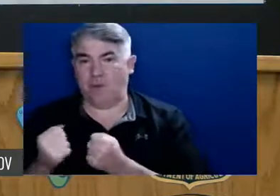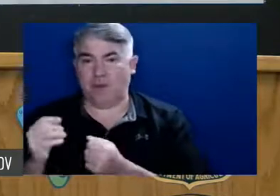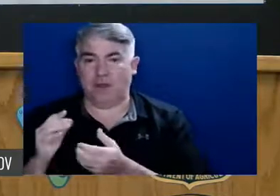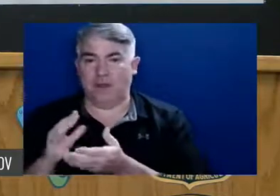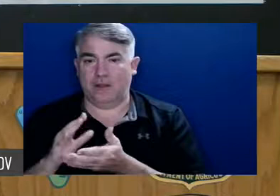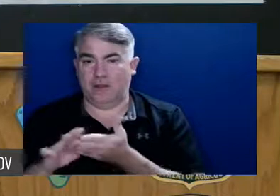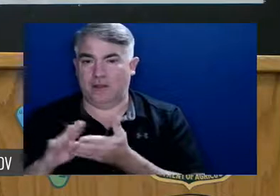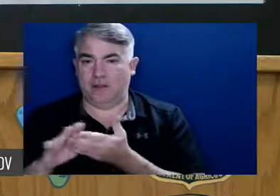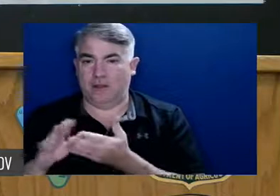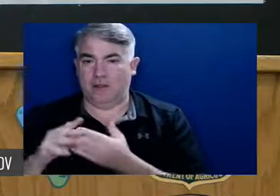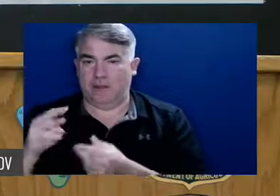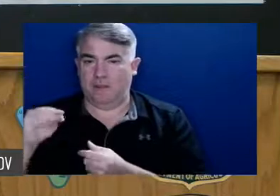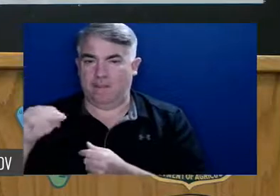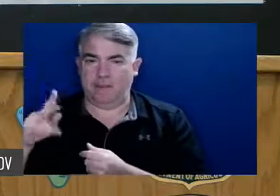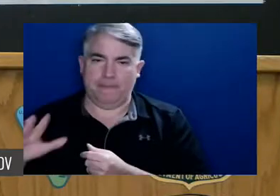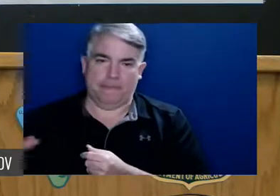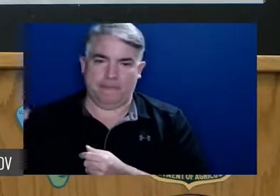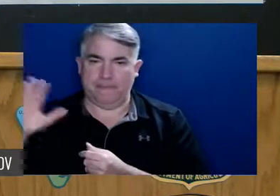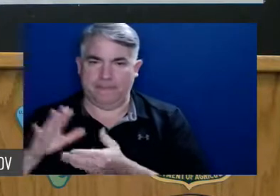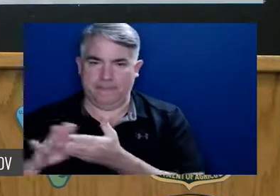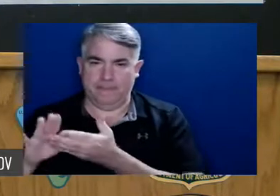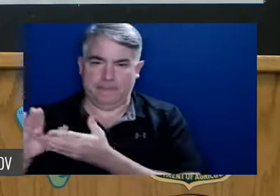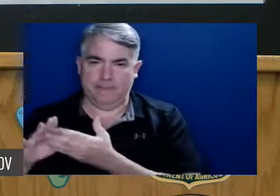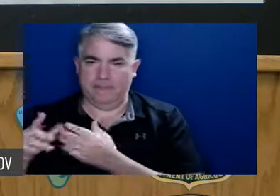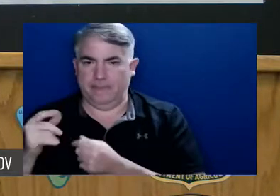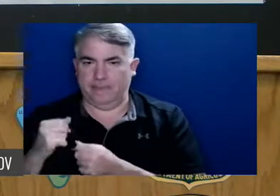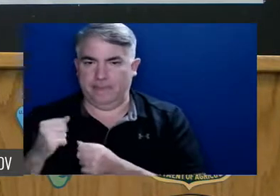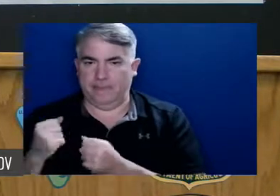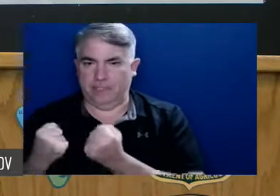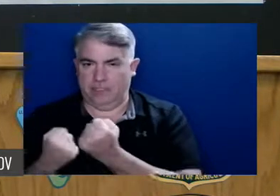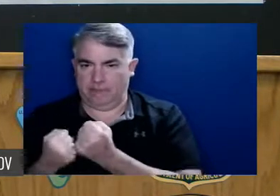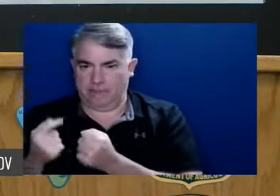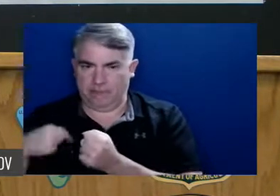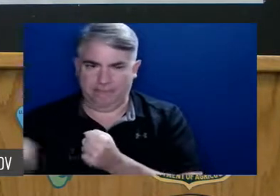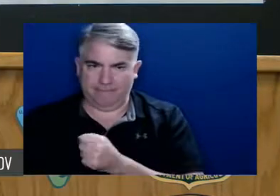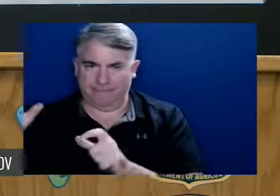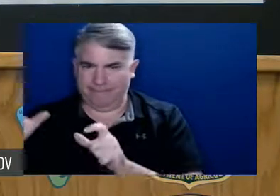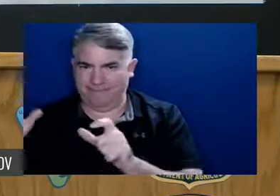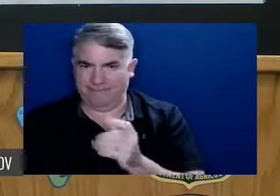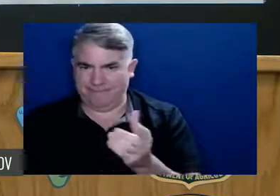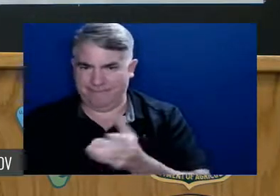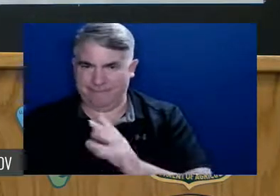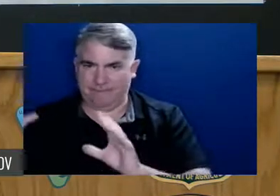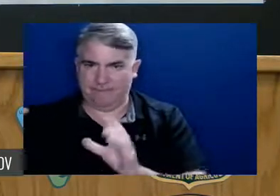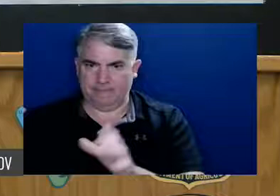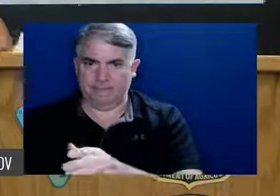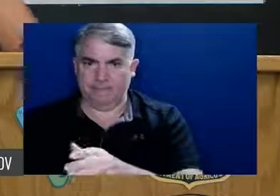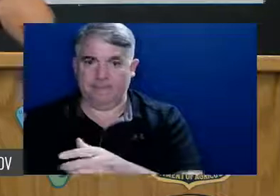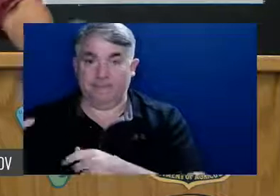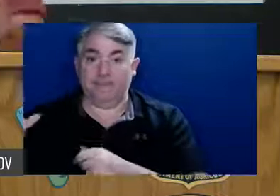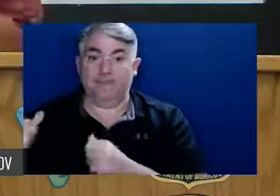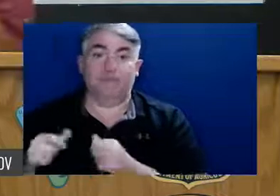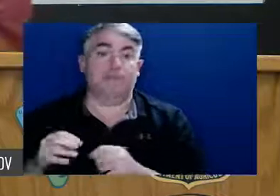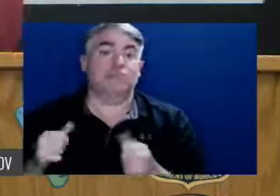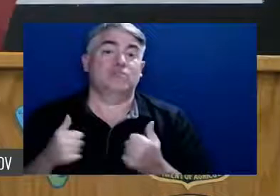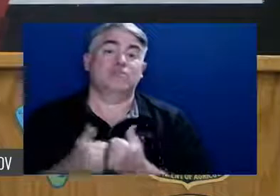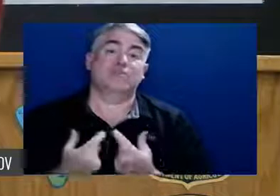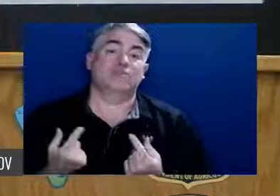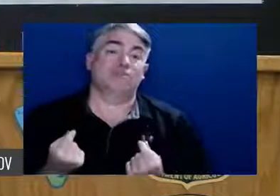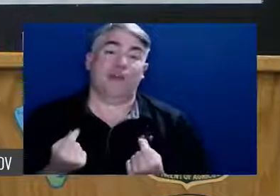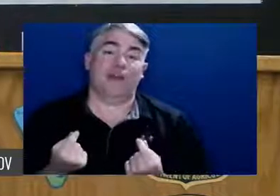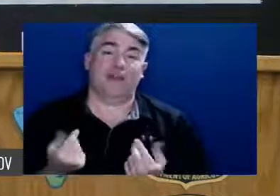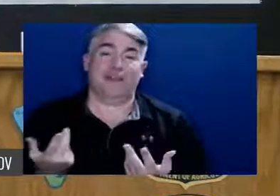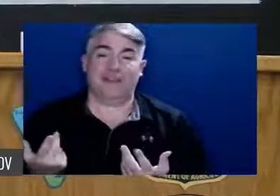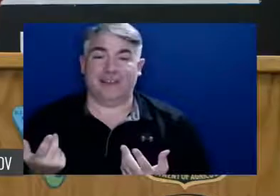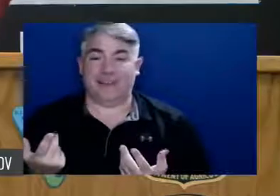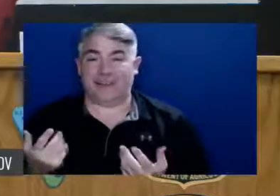secured. And then which areas are the most challenged? Based on what the meteorologists are indicating, it seems like the bulk of the moisture was